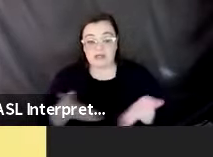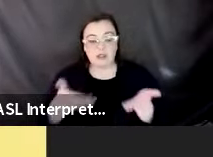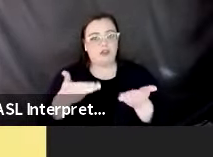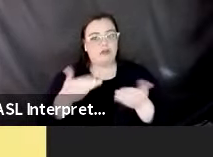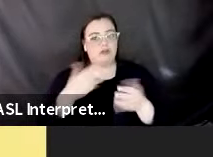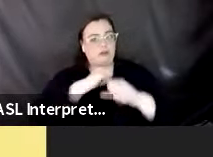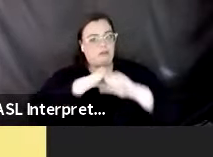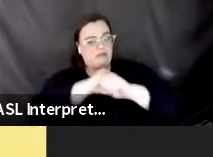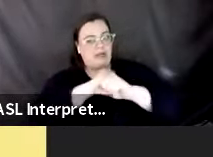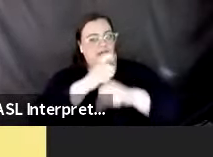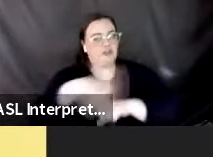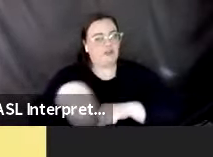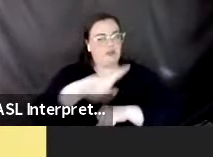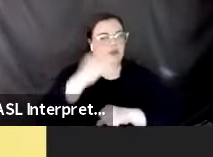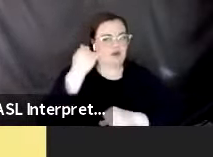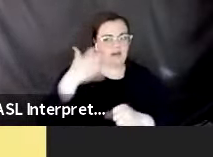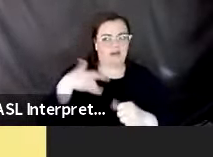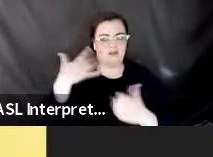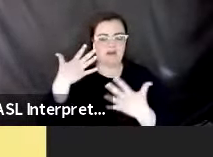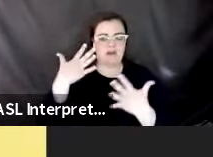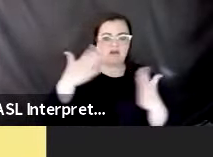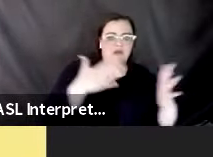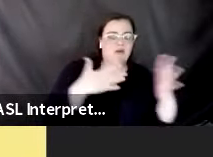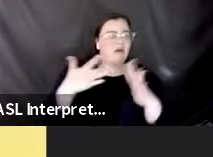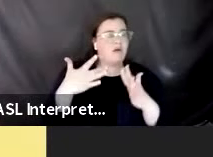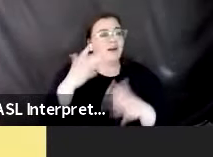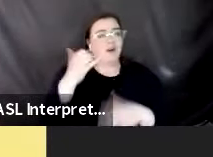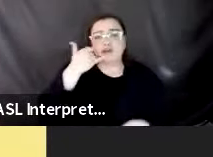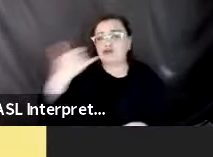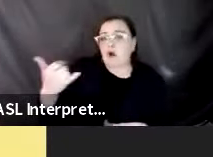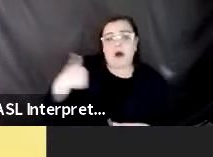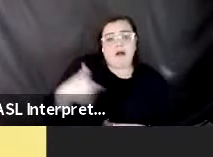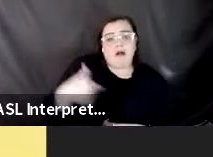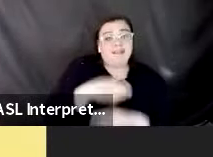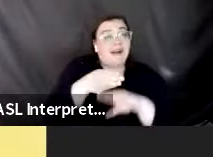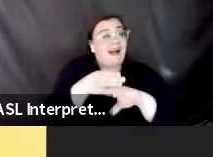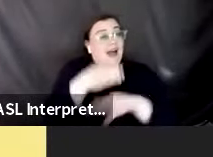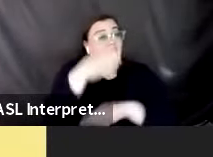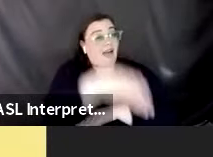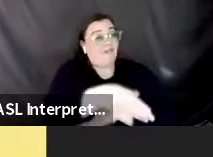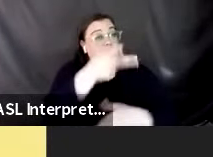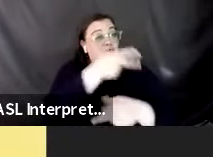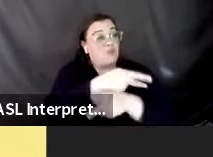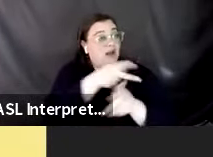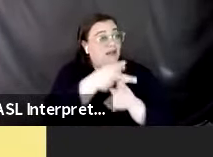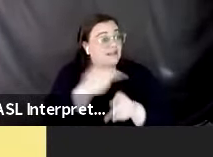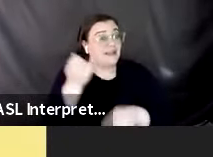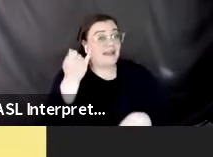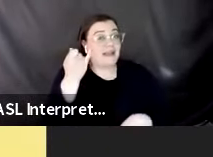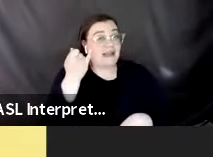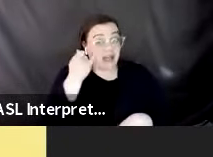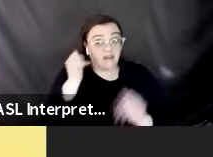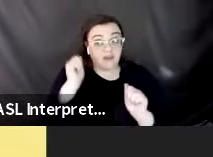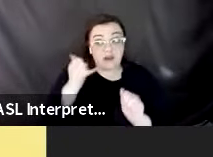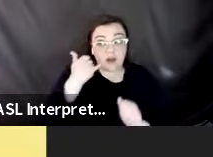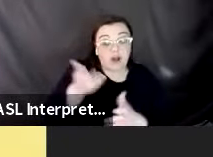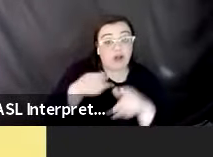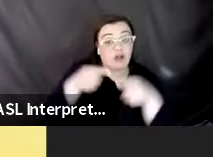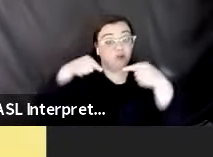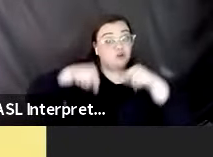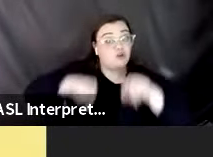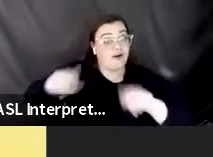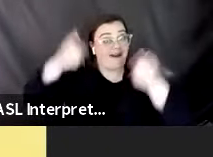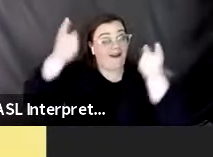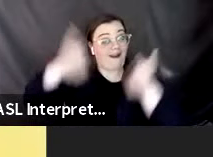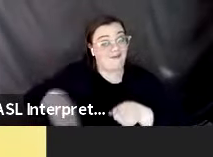and signatory companies. Either call us after the production. If you're able to call us during while something is happening on